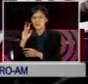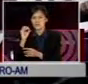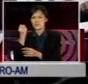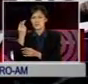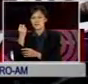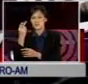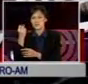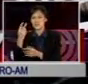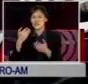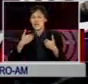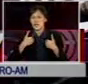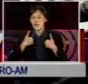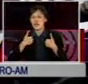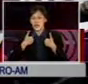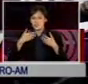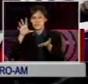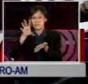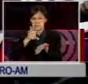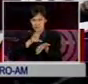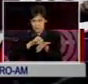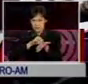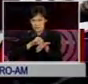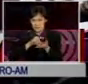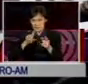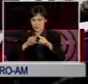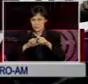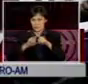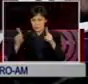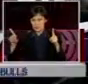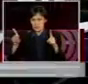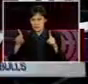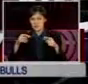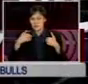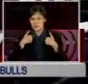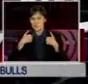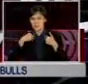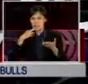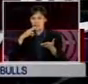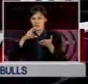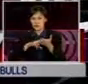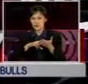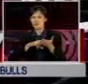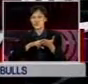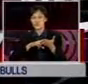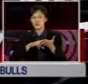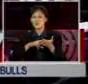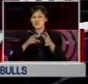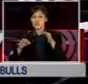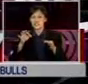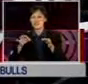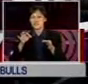have here the unsigned copy, but the records the original is in the records of the Senate. It's a resolution, and let me